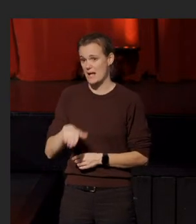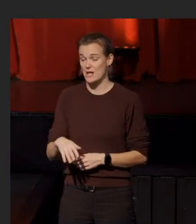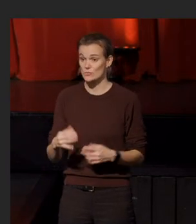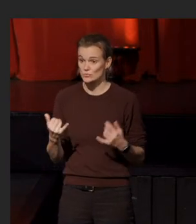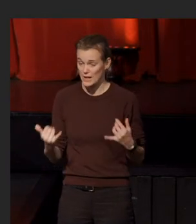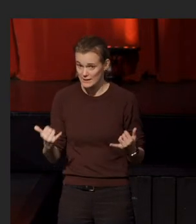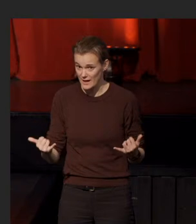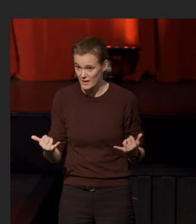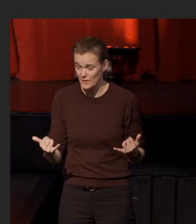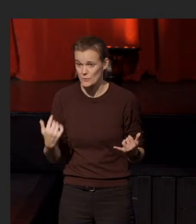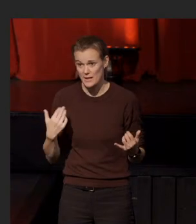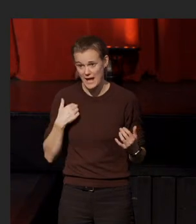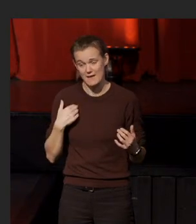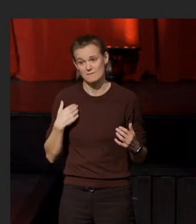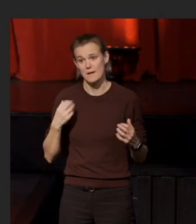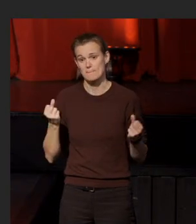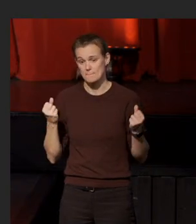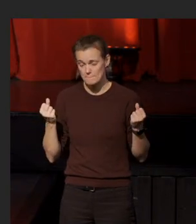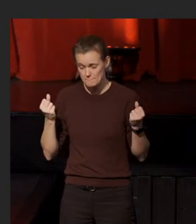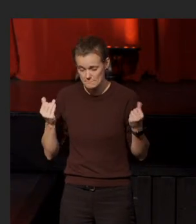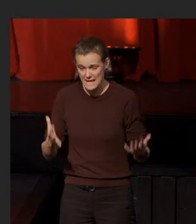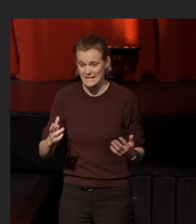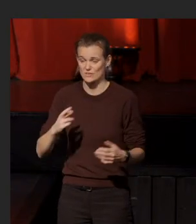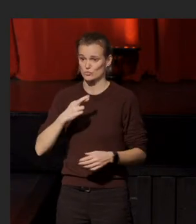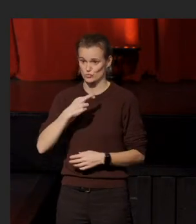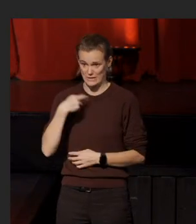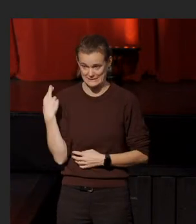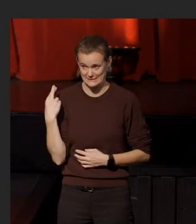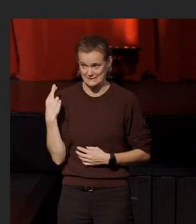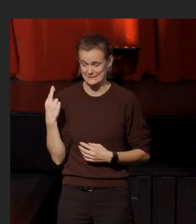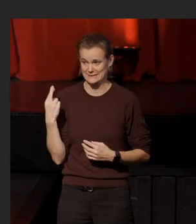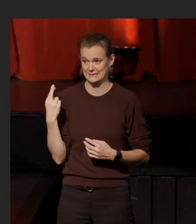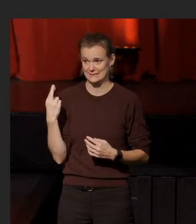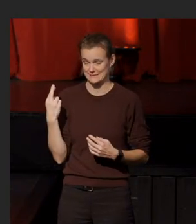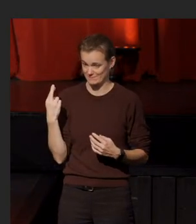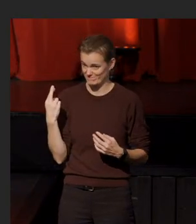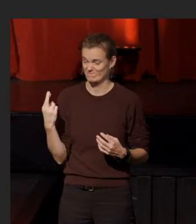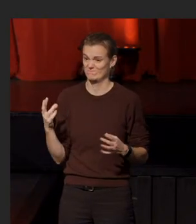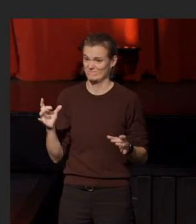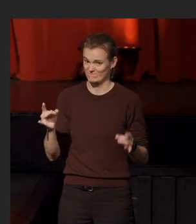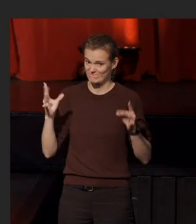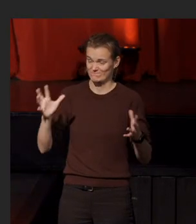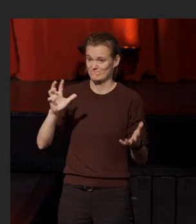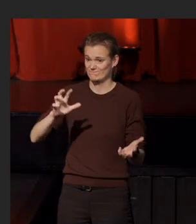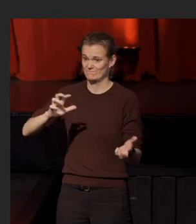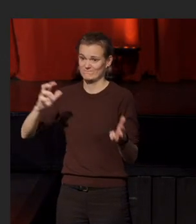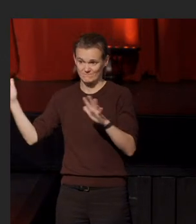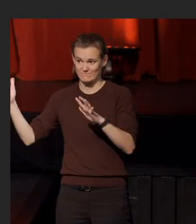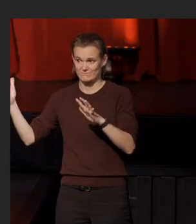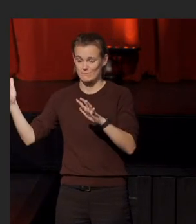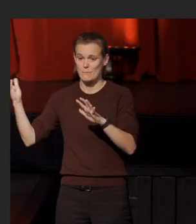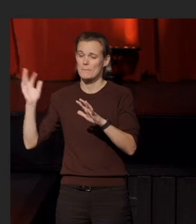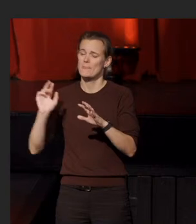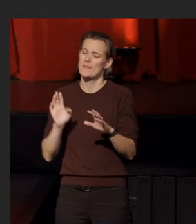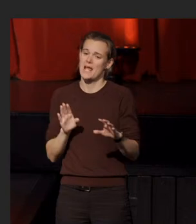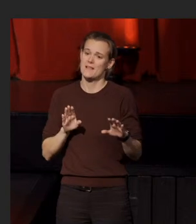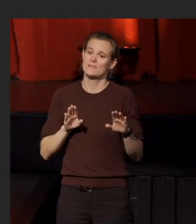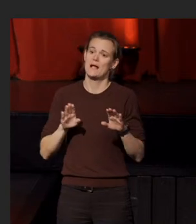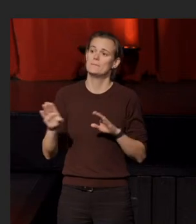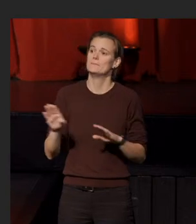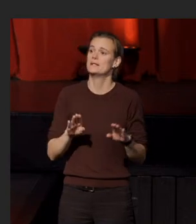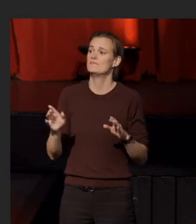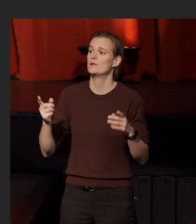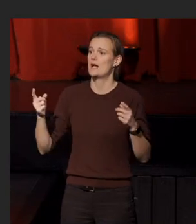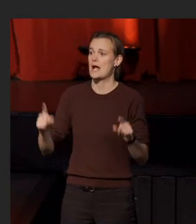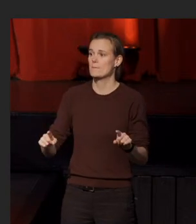risks on this planet. If this sort of behavior is happening, and not just happening coincidentally, but as a